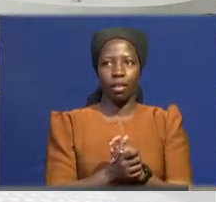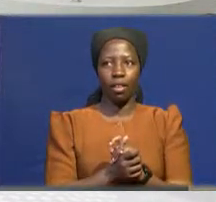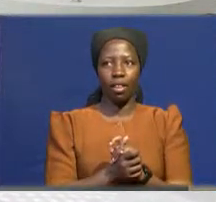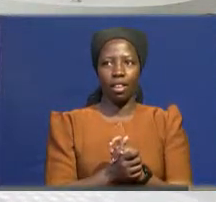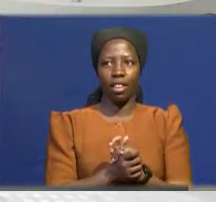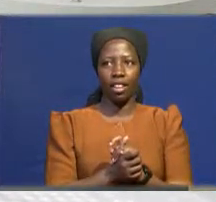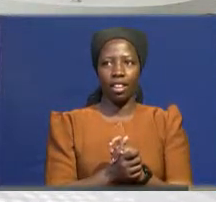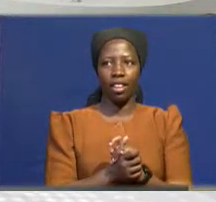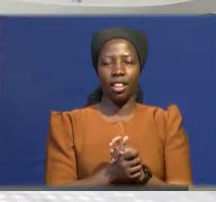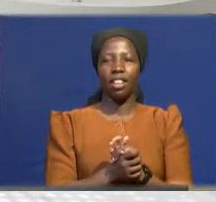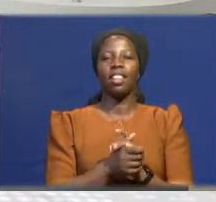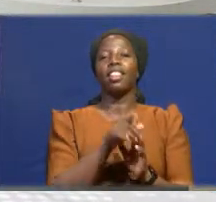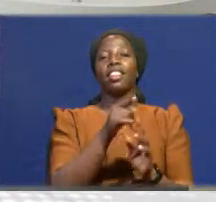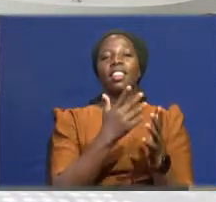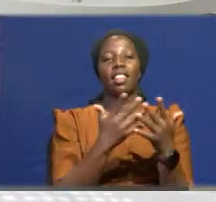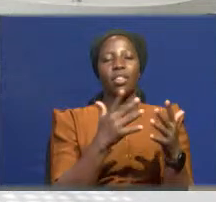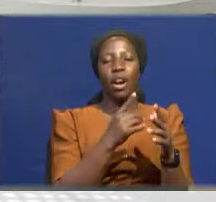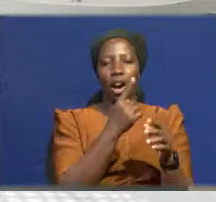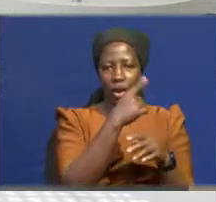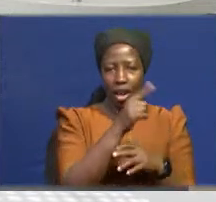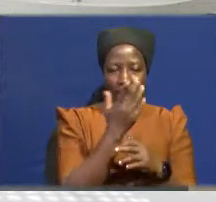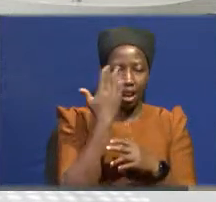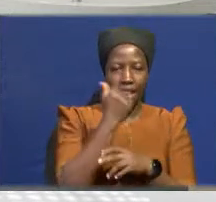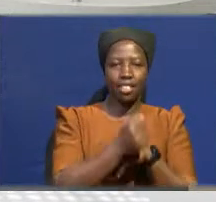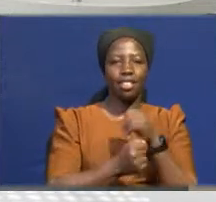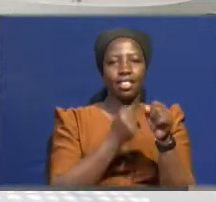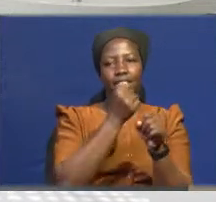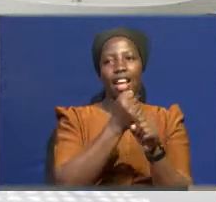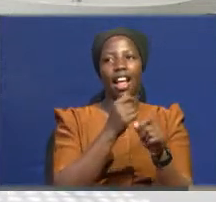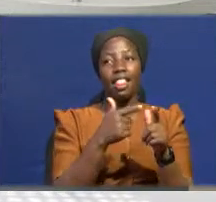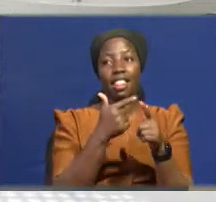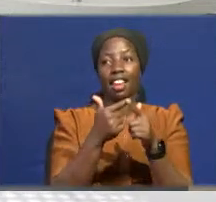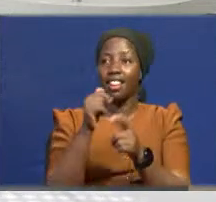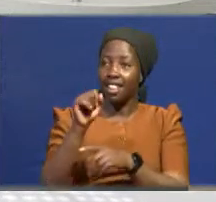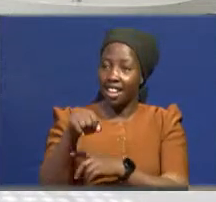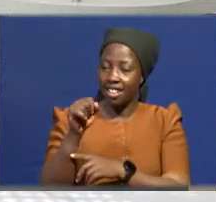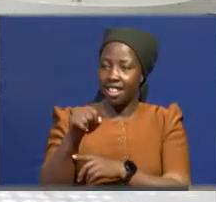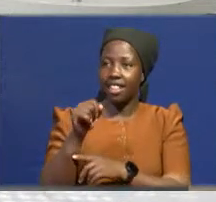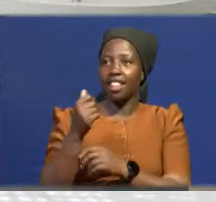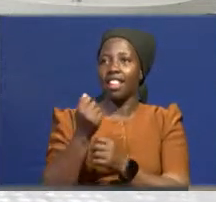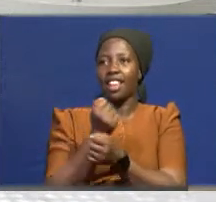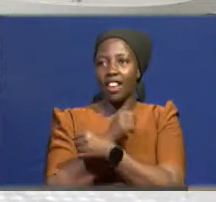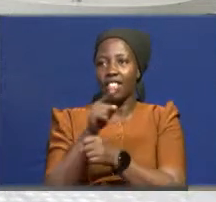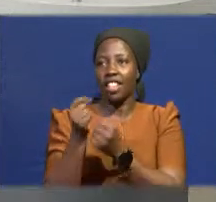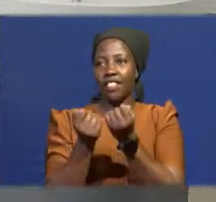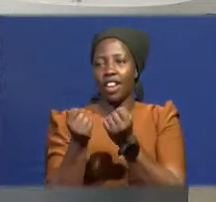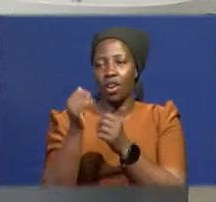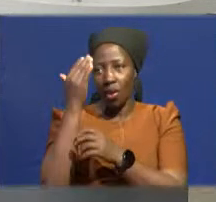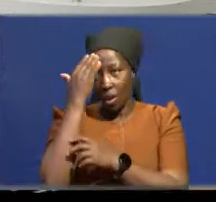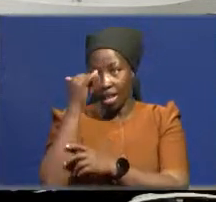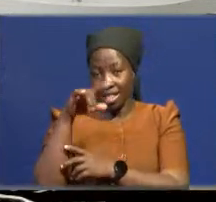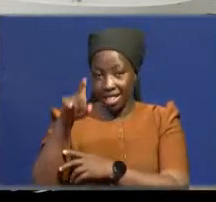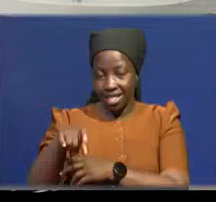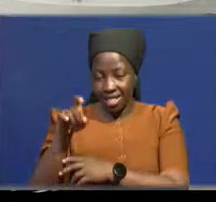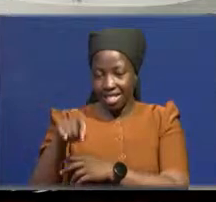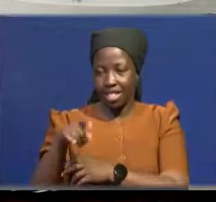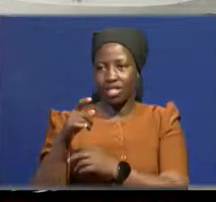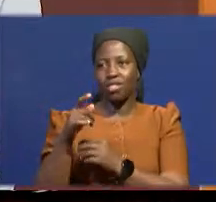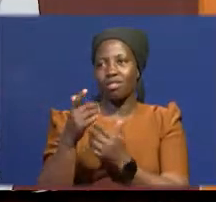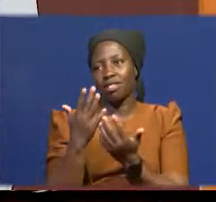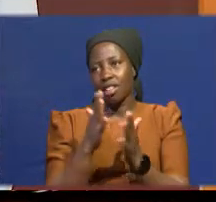Three boot doors were collected last year. So they really hammer those cars out because they need to configure the cars for the